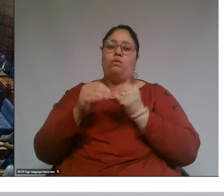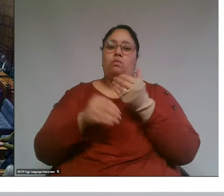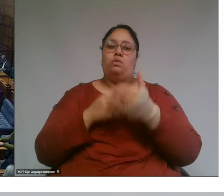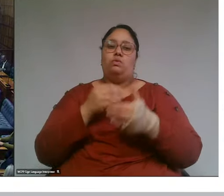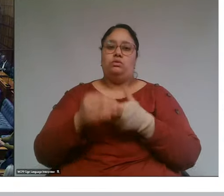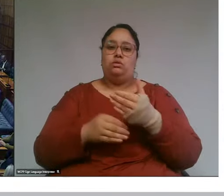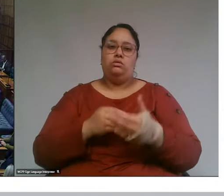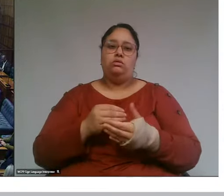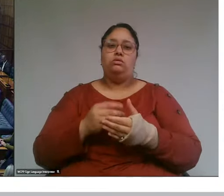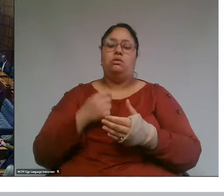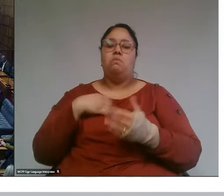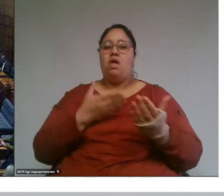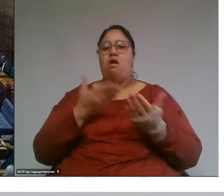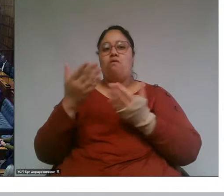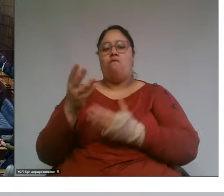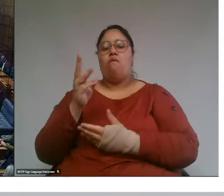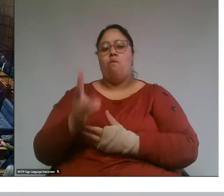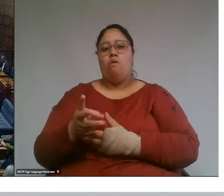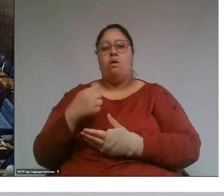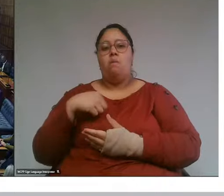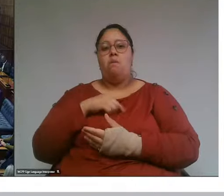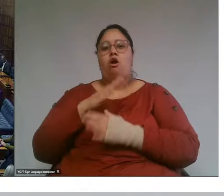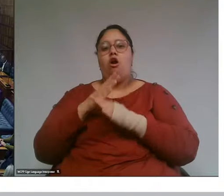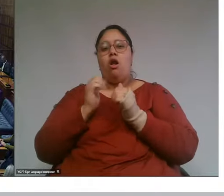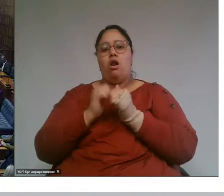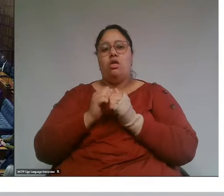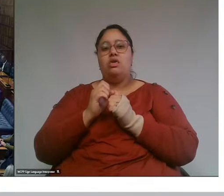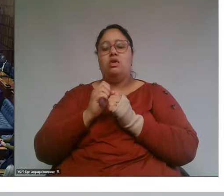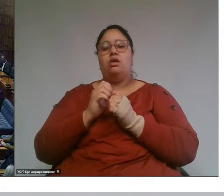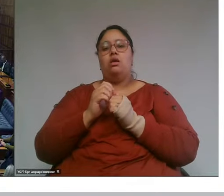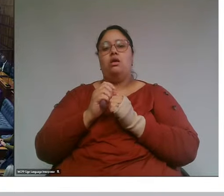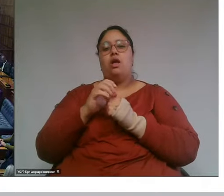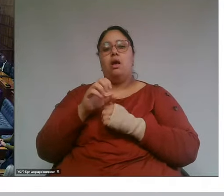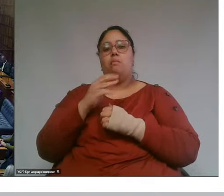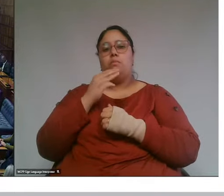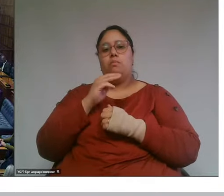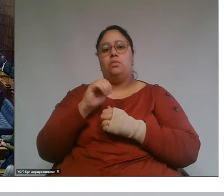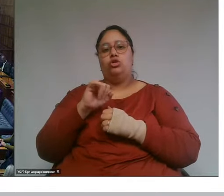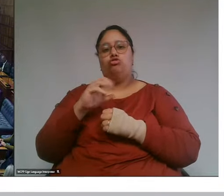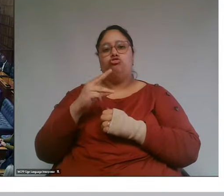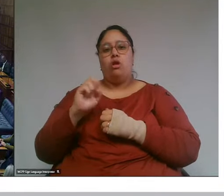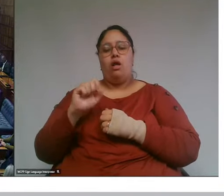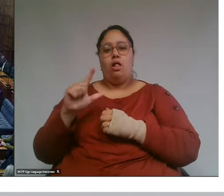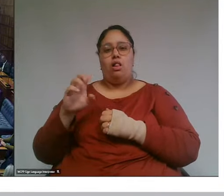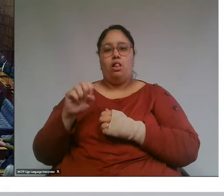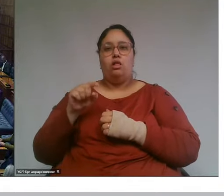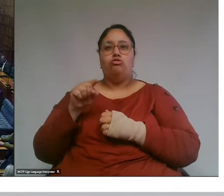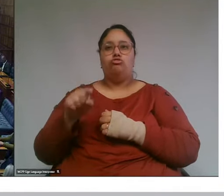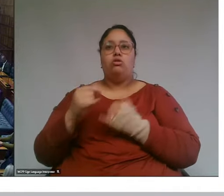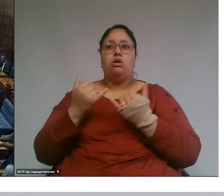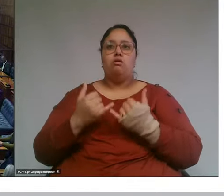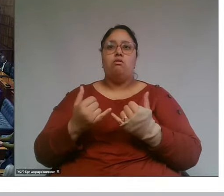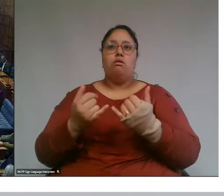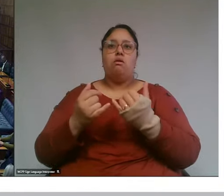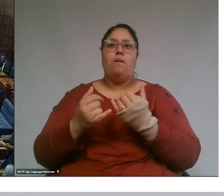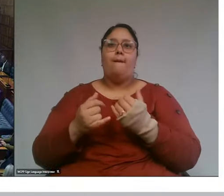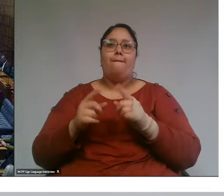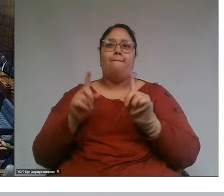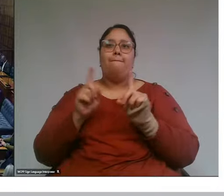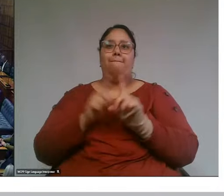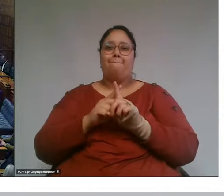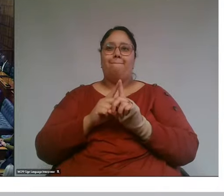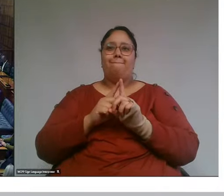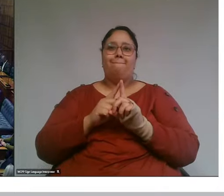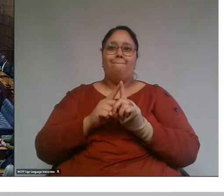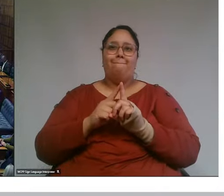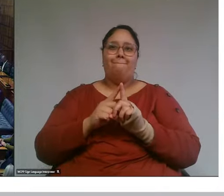but um I'm going to hand over to my esteemed colleague Michelle Ellis she's the director for red reduction and she will give you some insight with regard to what we